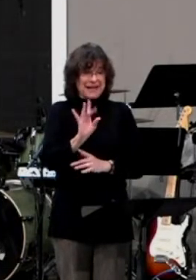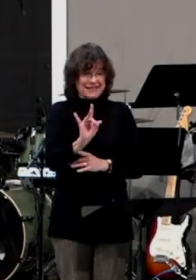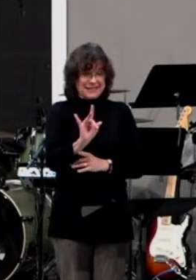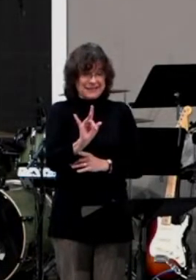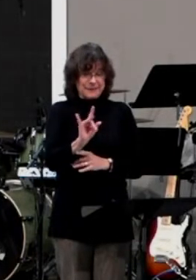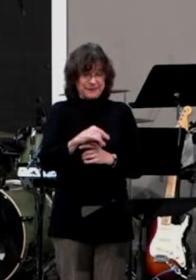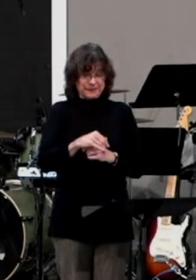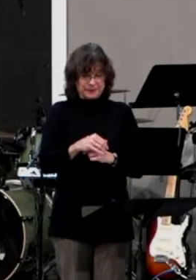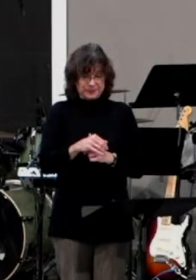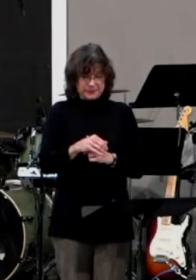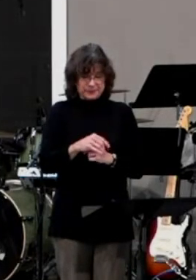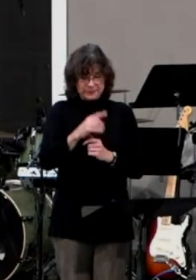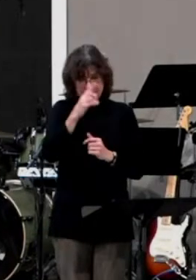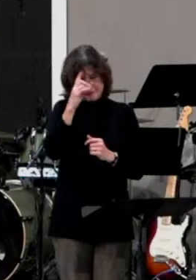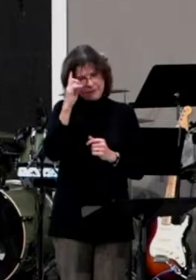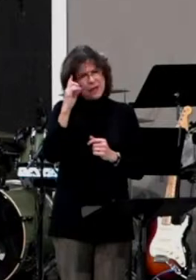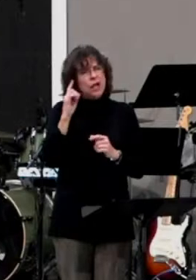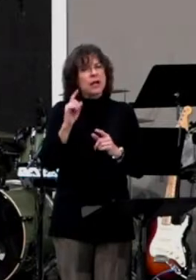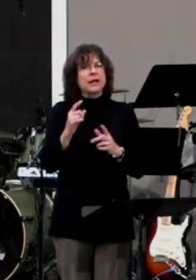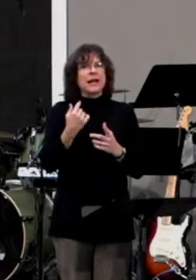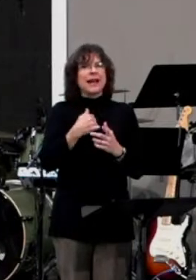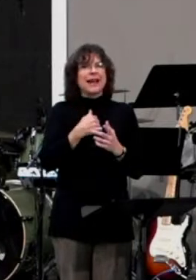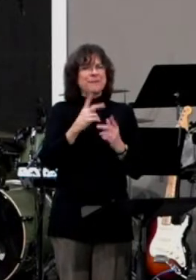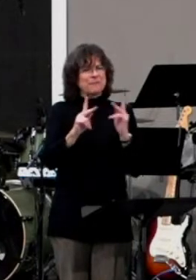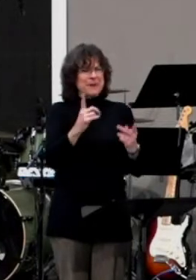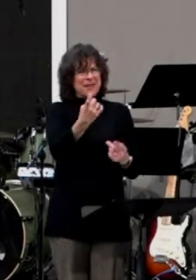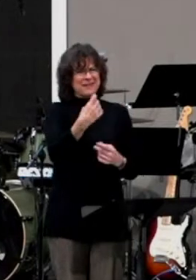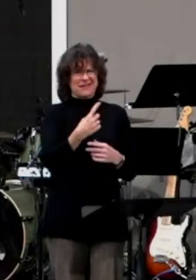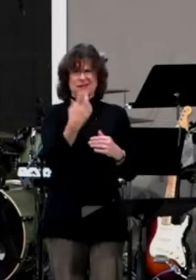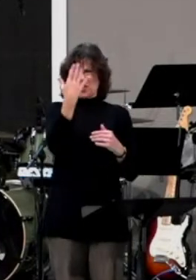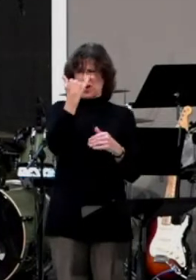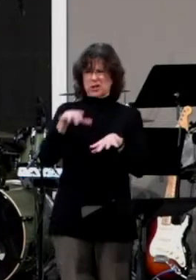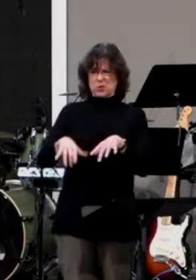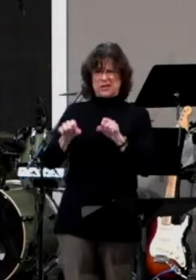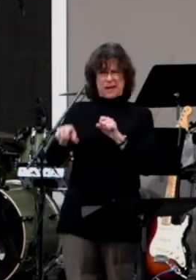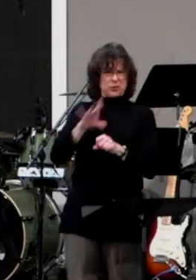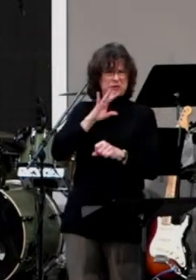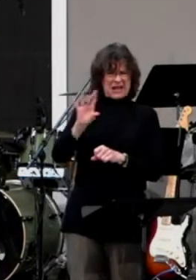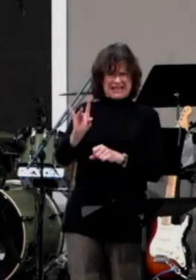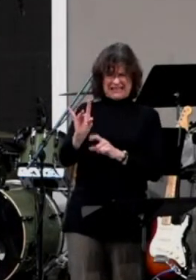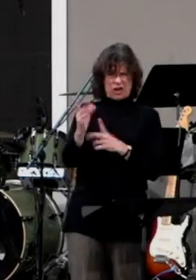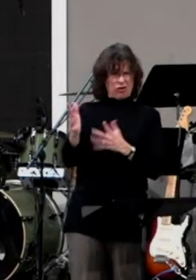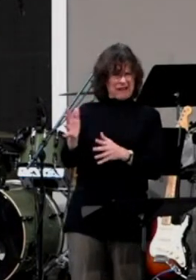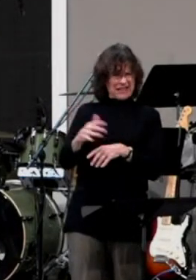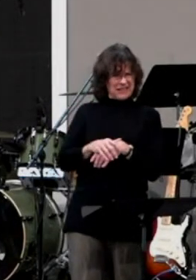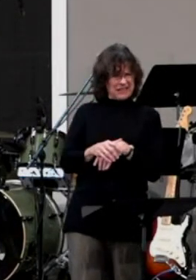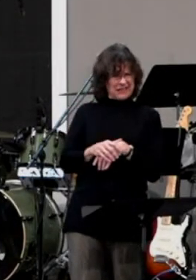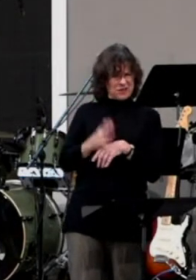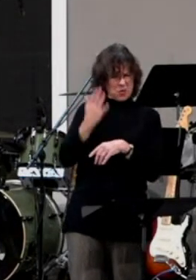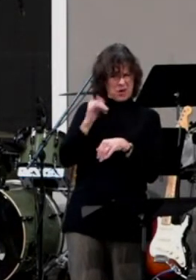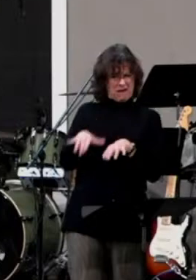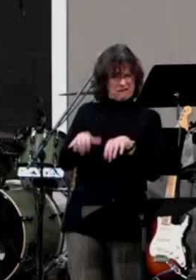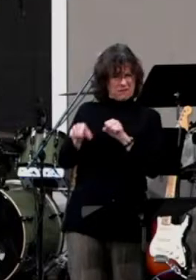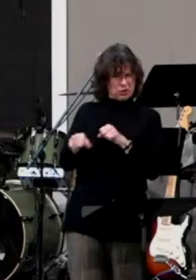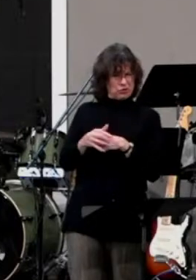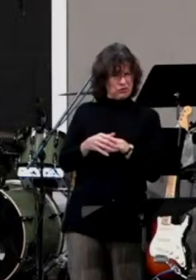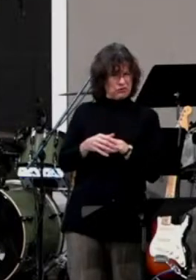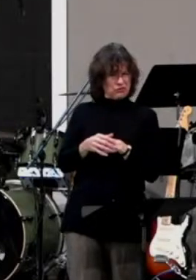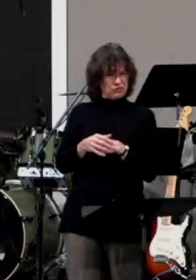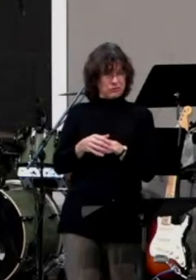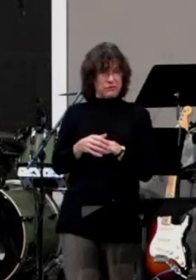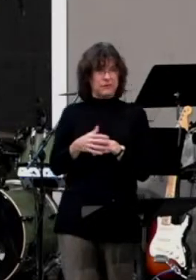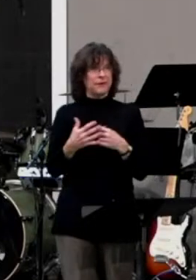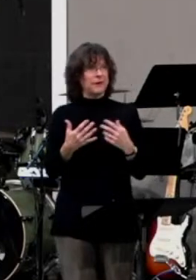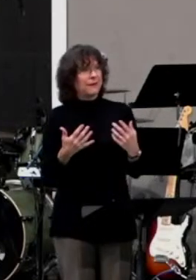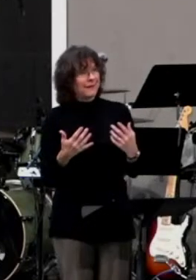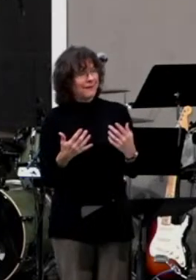Two, three months after she turned 18. And a lot of times we get asked the question, why did you adopt her when she was 18 years old?